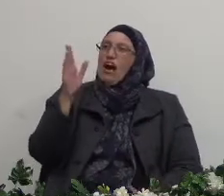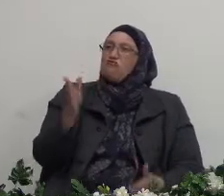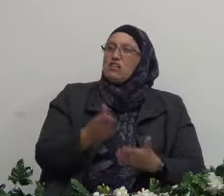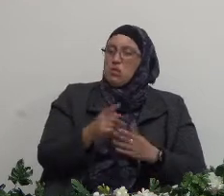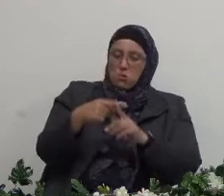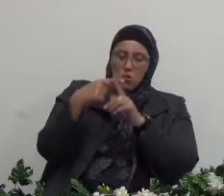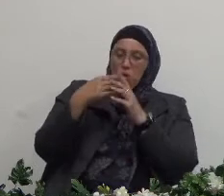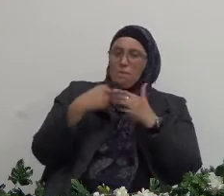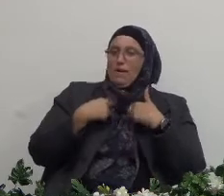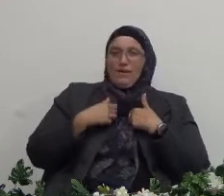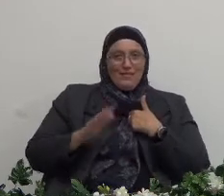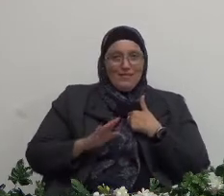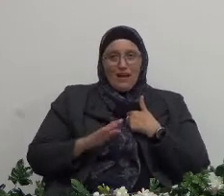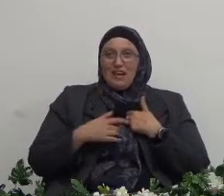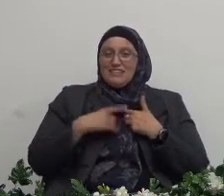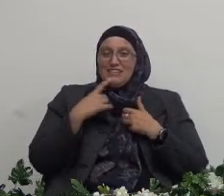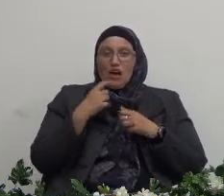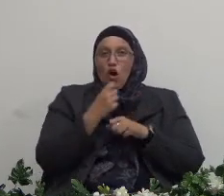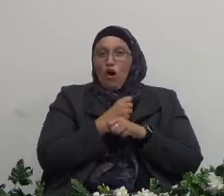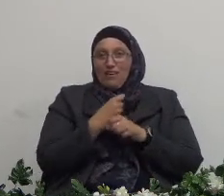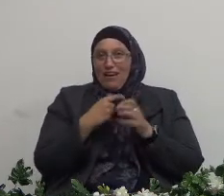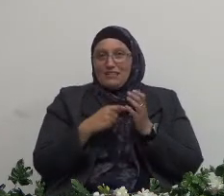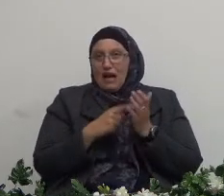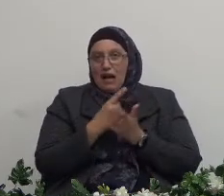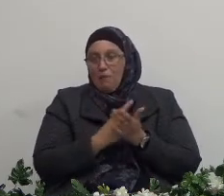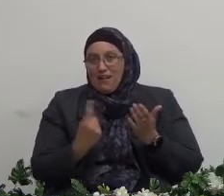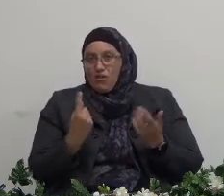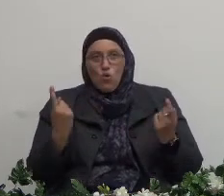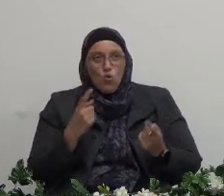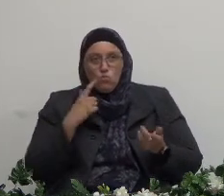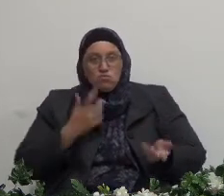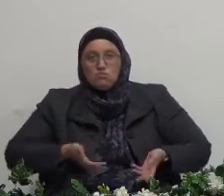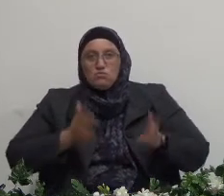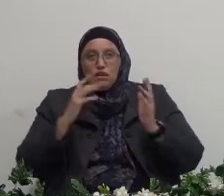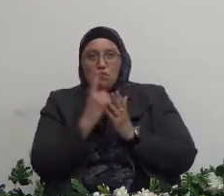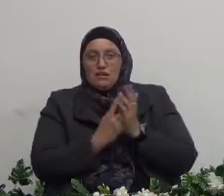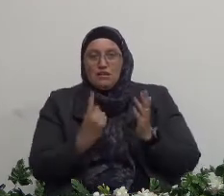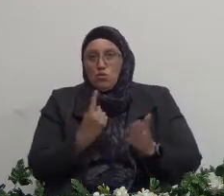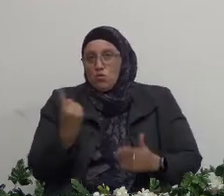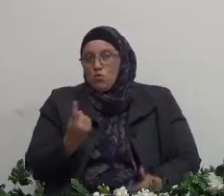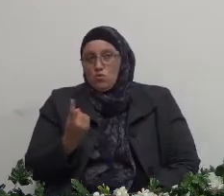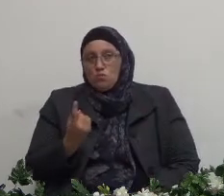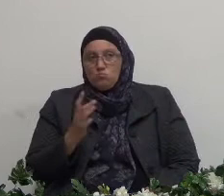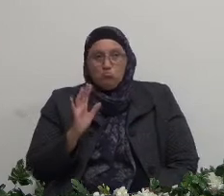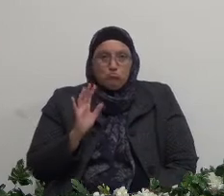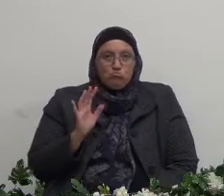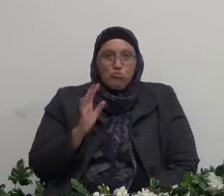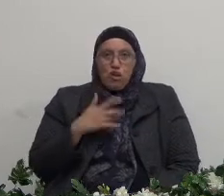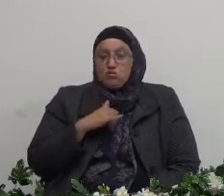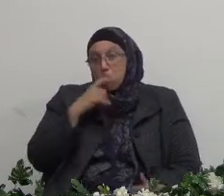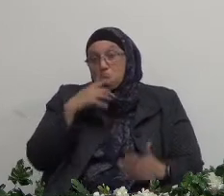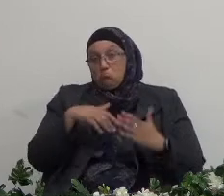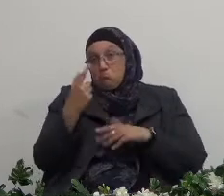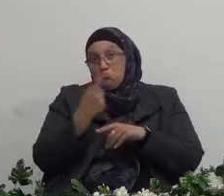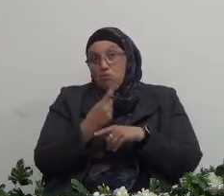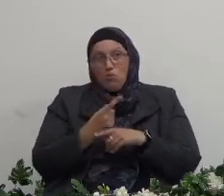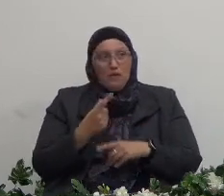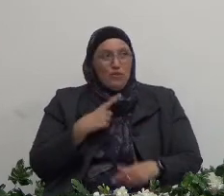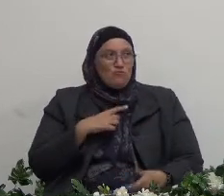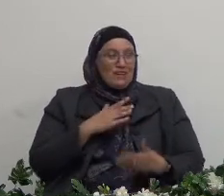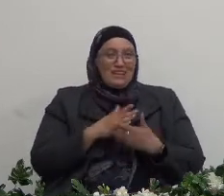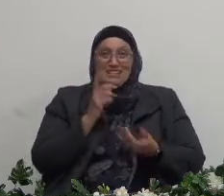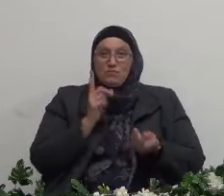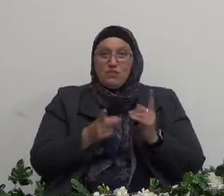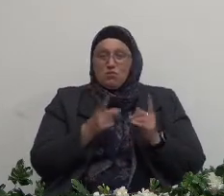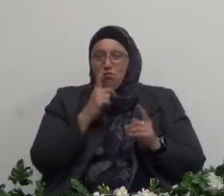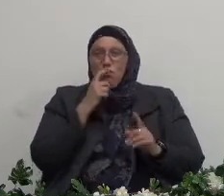said a coffee at 11:30, because I don't think anyone has a coffee at 11:30. But I just said something random because sometimes it hits somebody and they